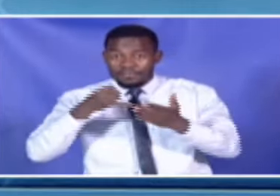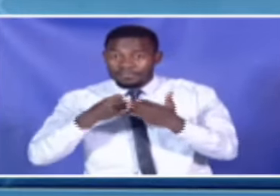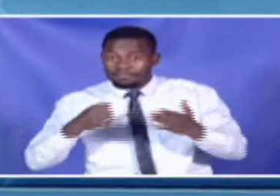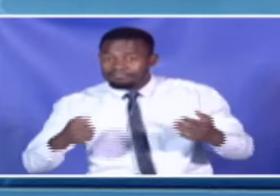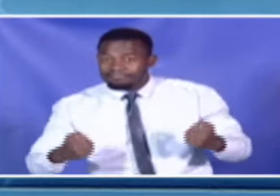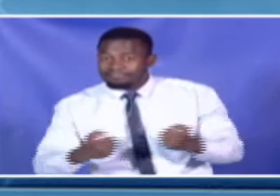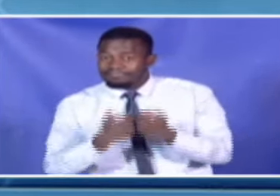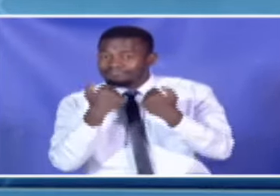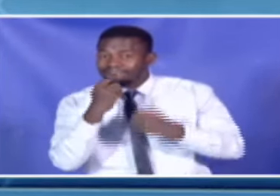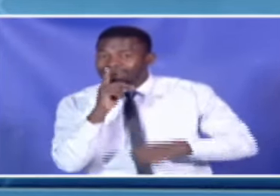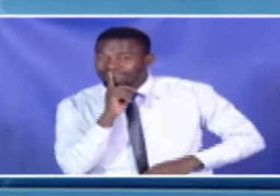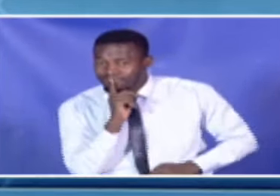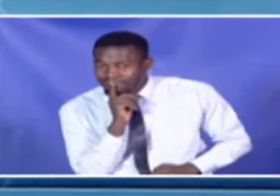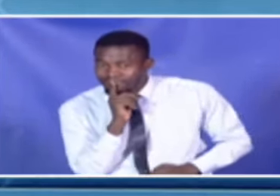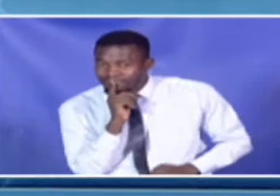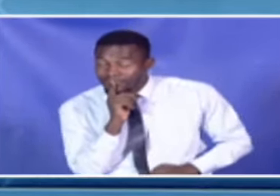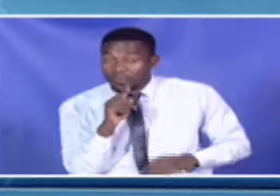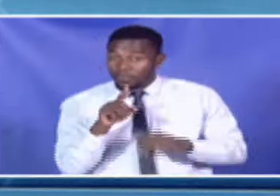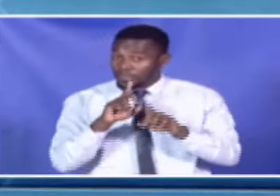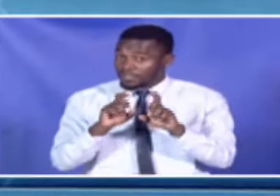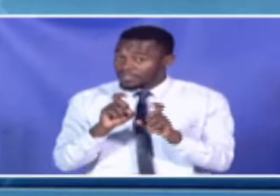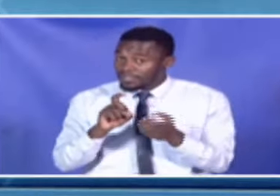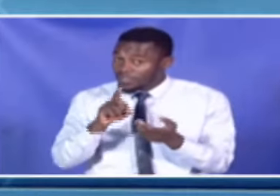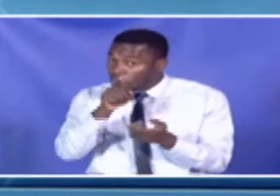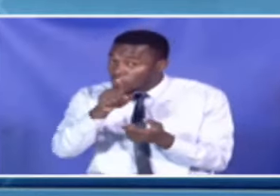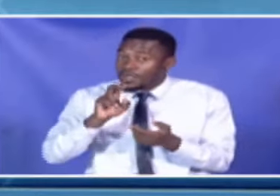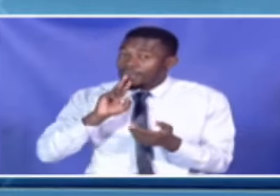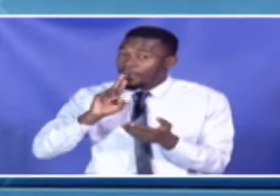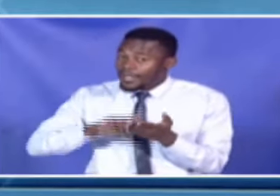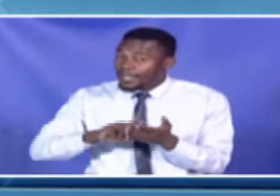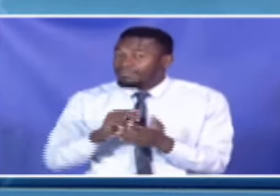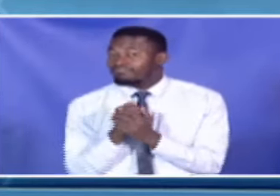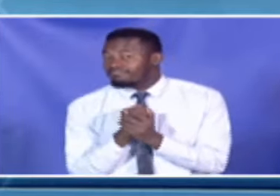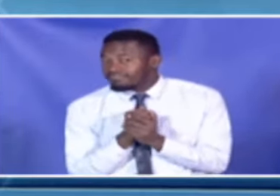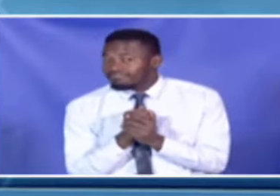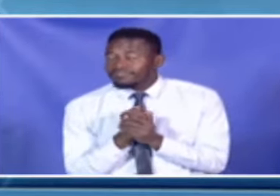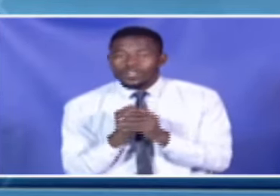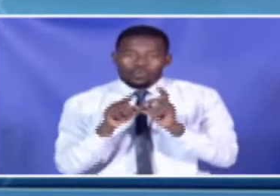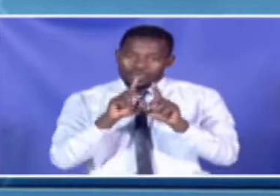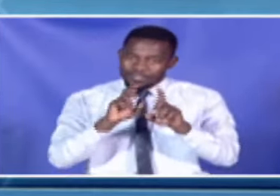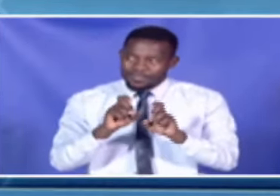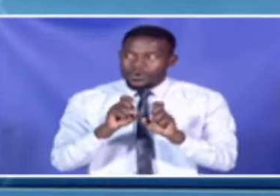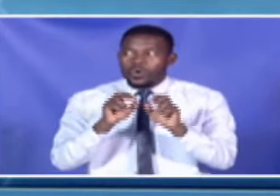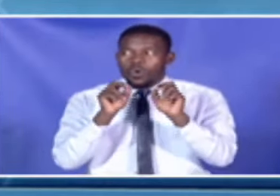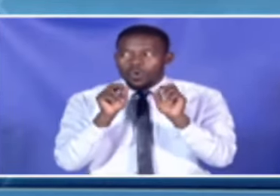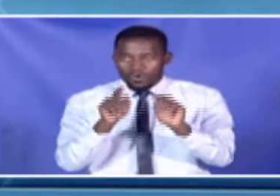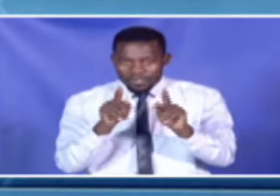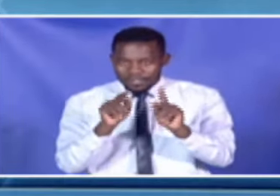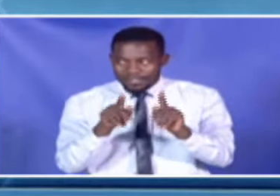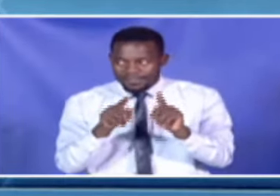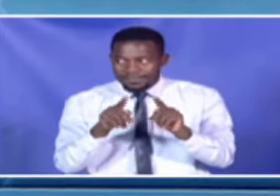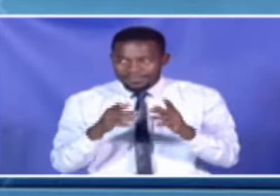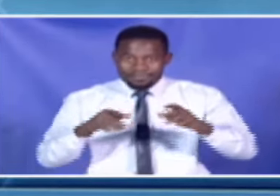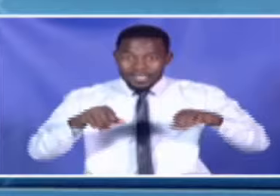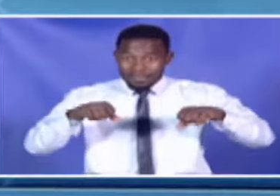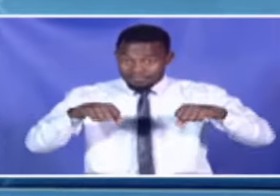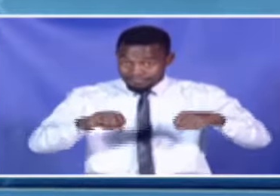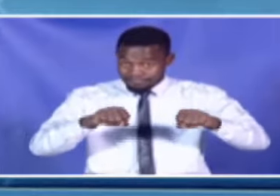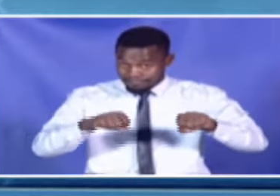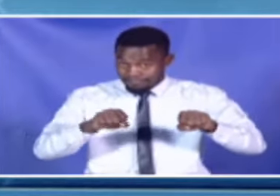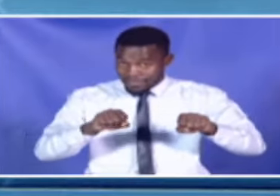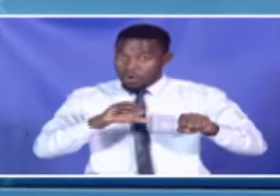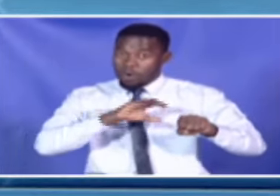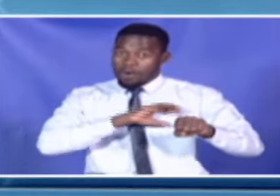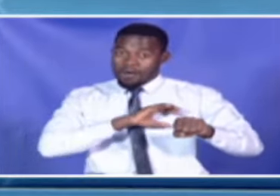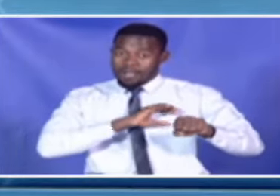repaired and sold as refurbished, fully functional motorcycles? Well, that is what Watu Credit Motorcycle Loaner have been